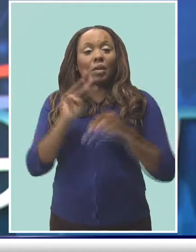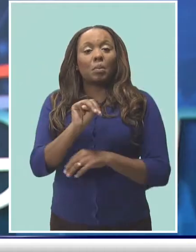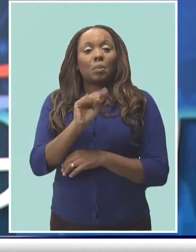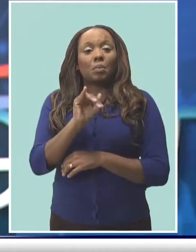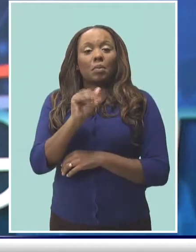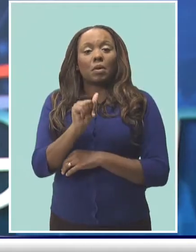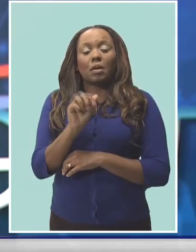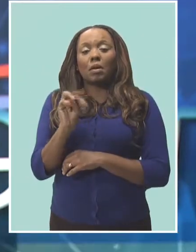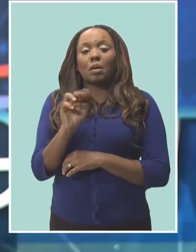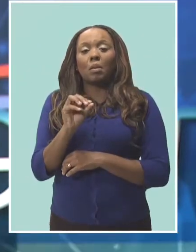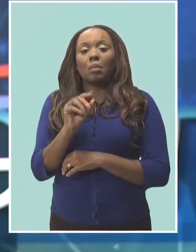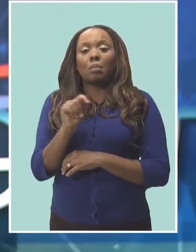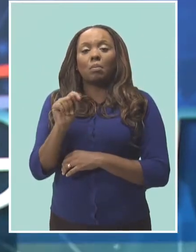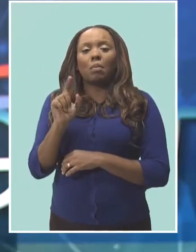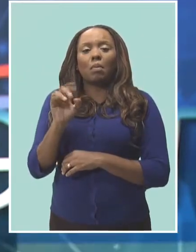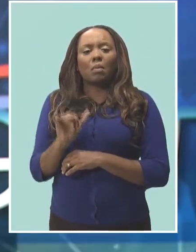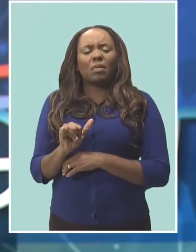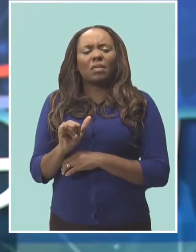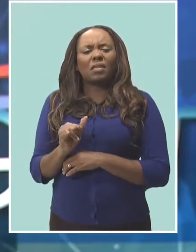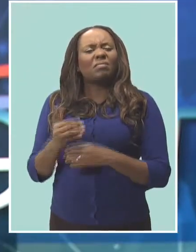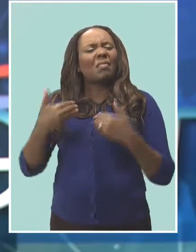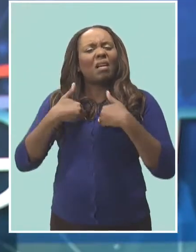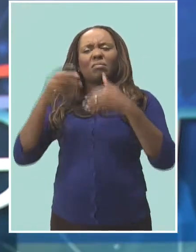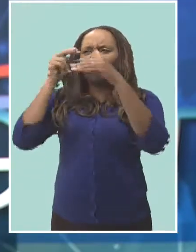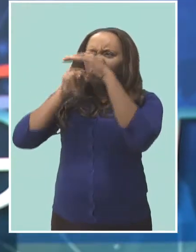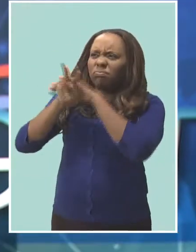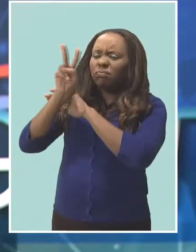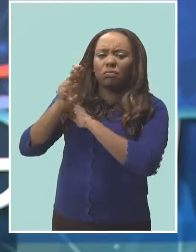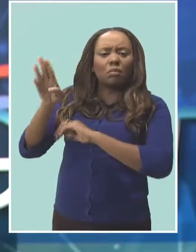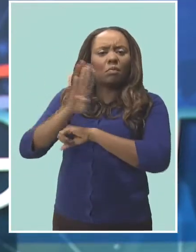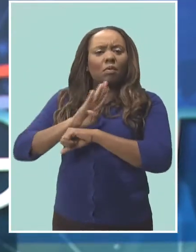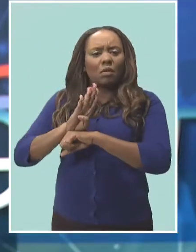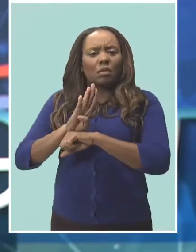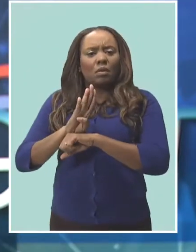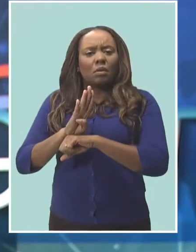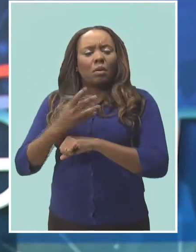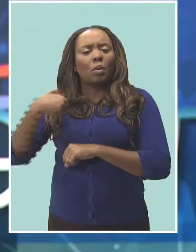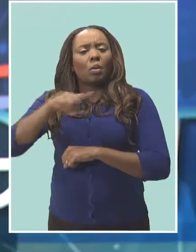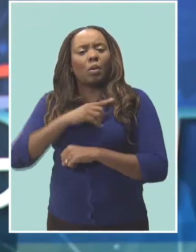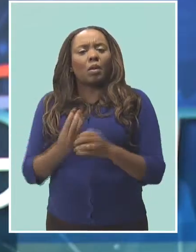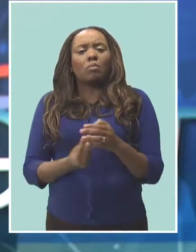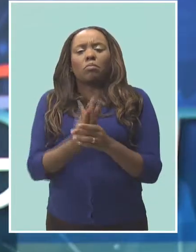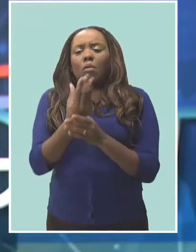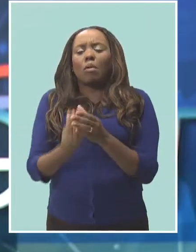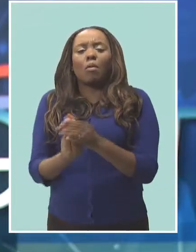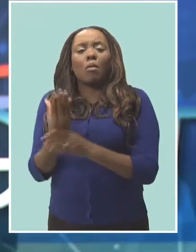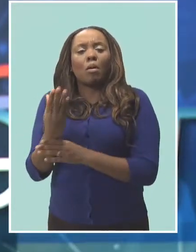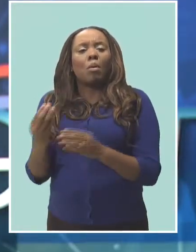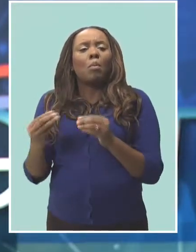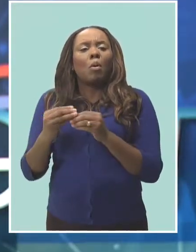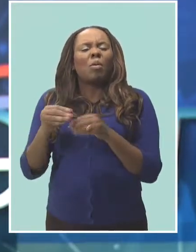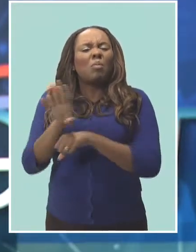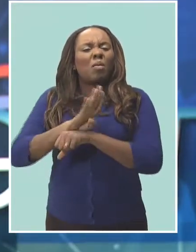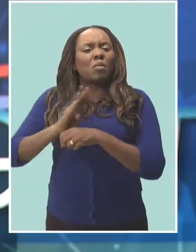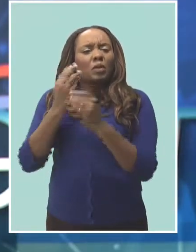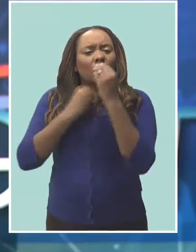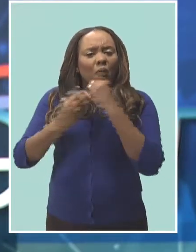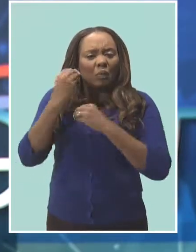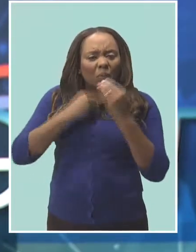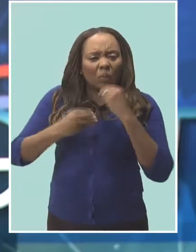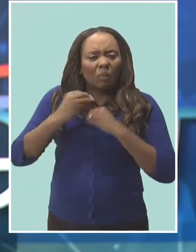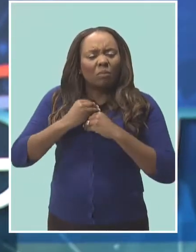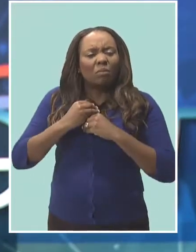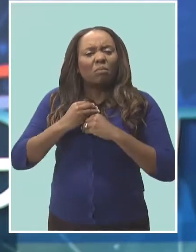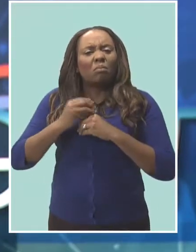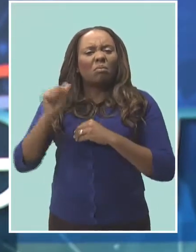Motley has expressed a vision for Barbados where more local products are grown and consumed and everyone thrives. Now, she made her feelings